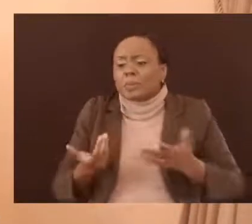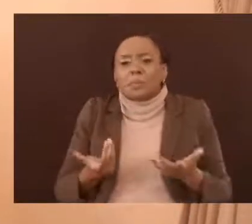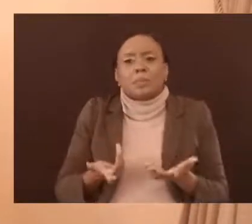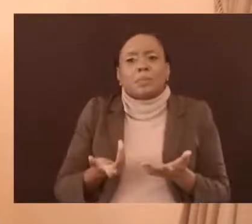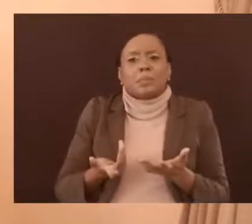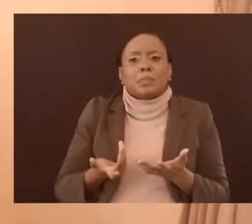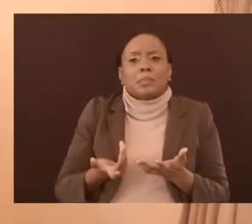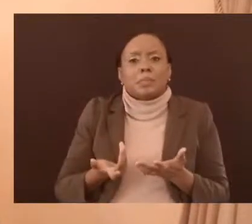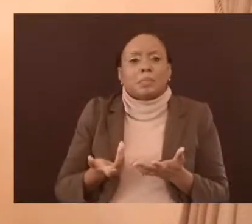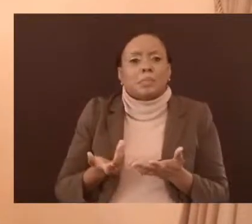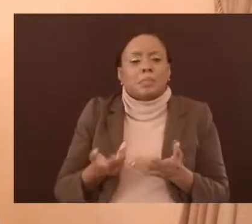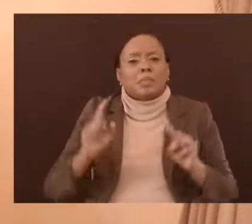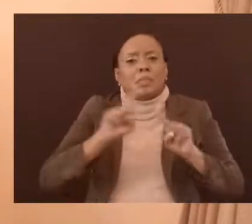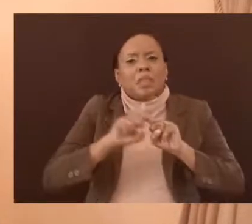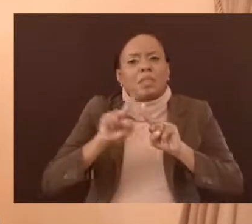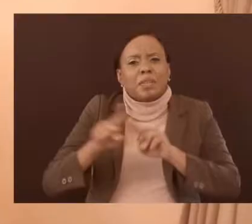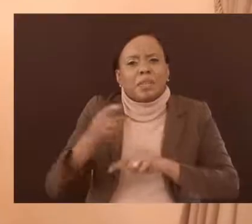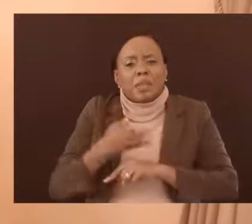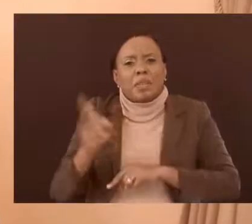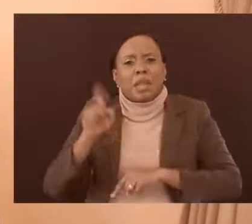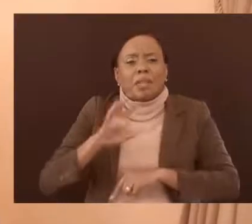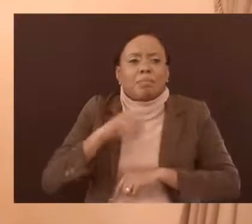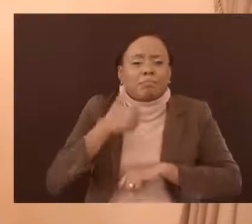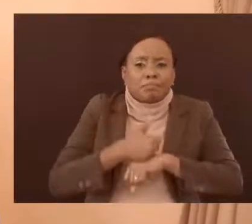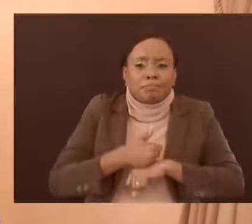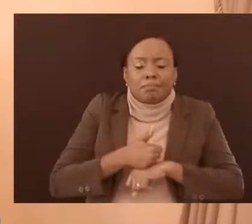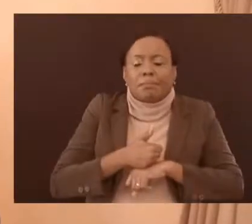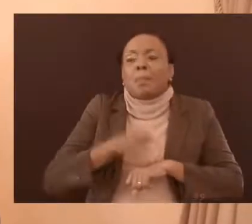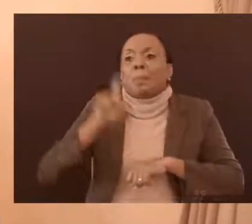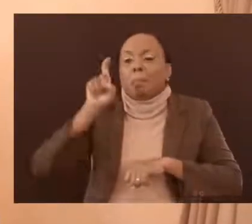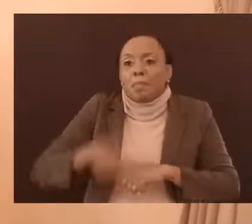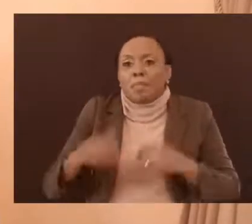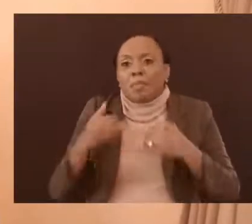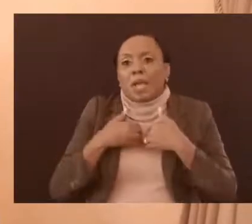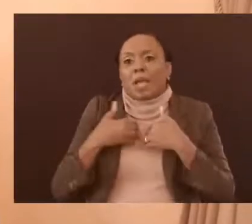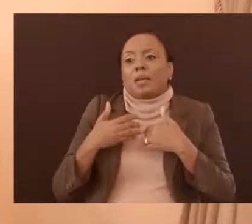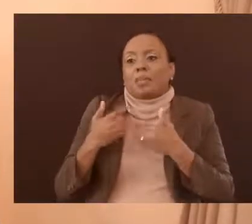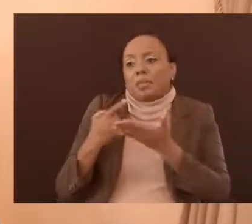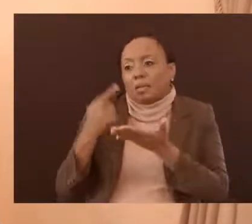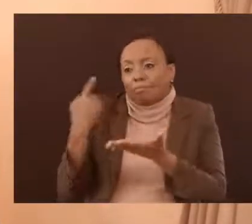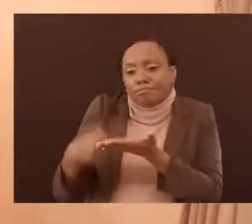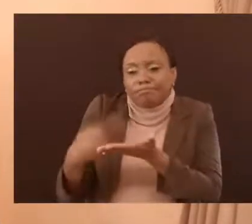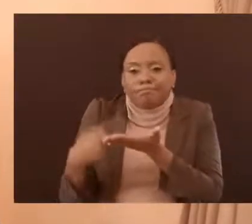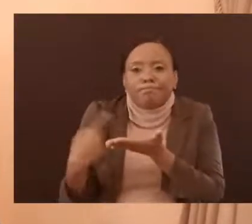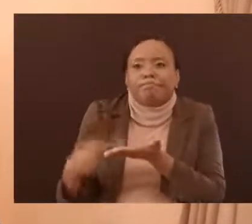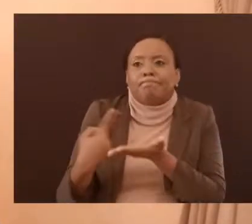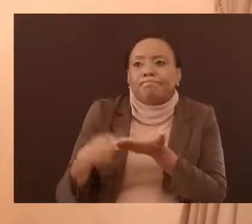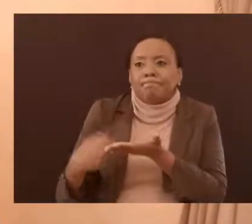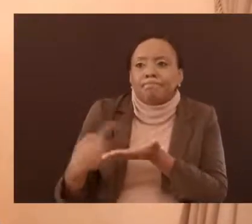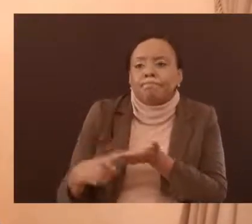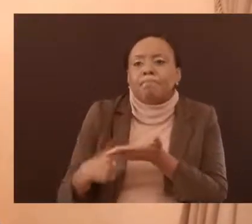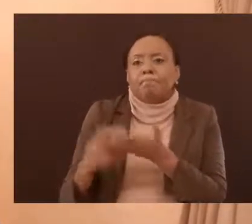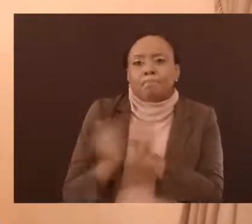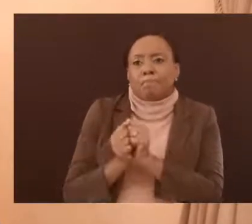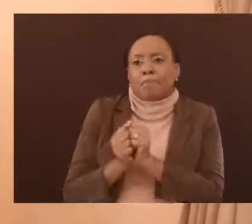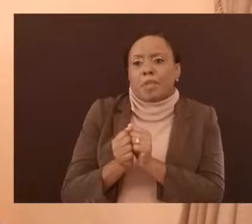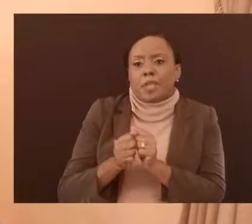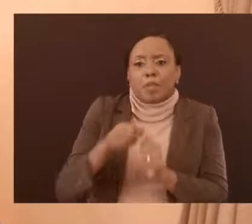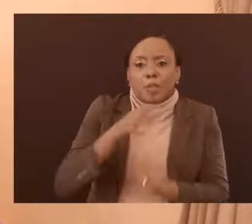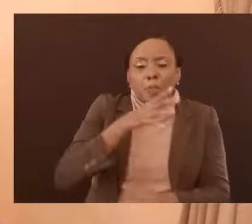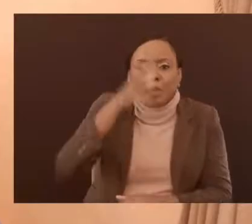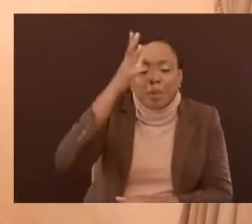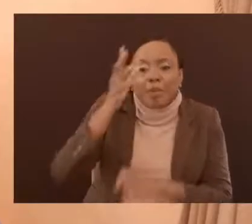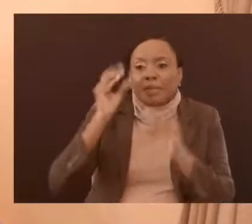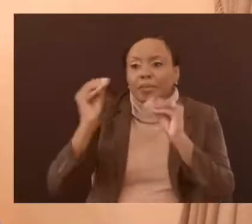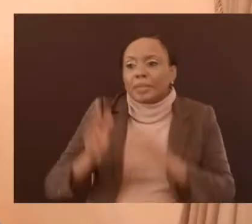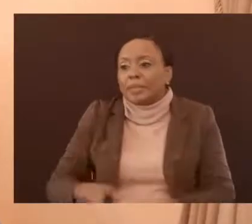things that we have to put in place, and we must have those consultations. And we must consider the feedback that we get